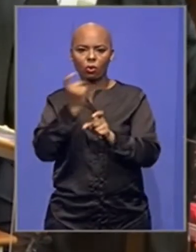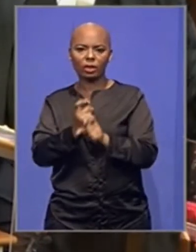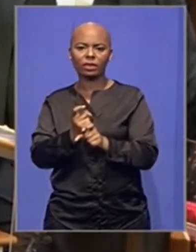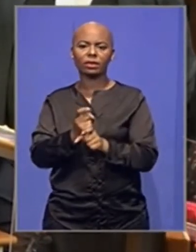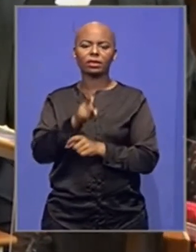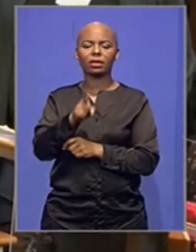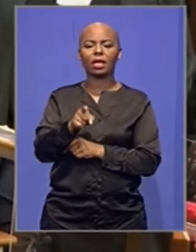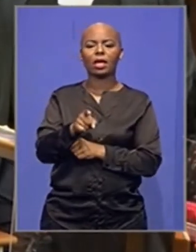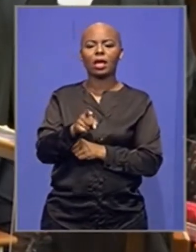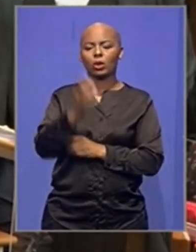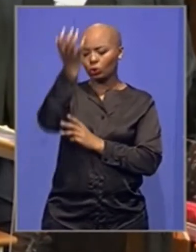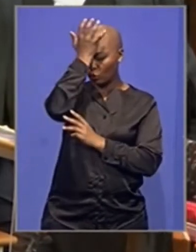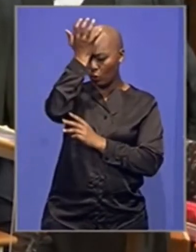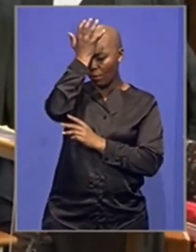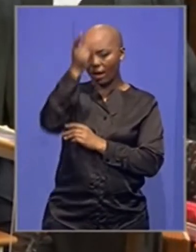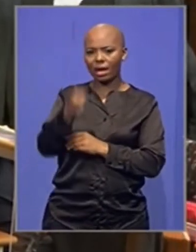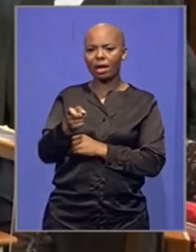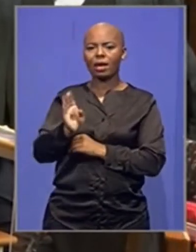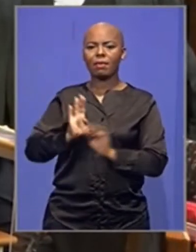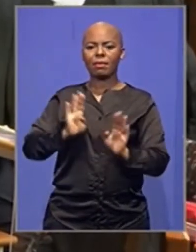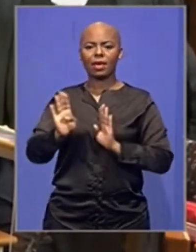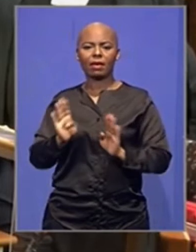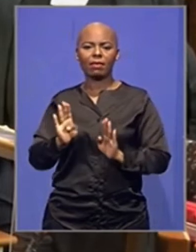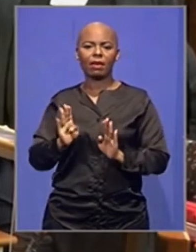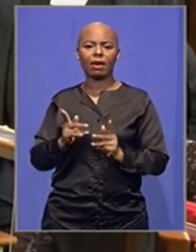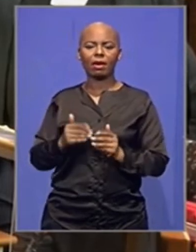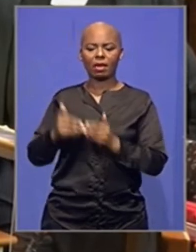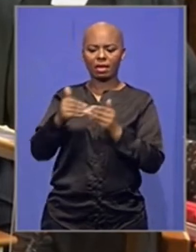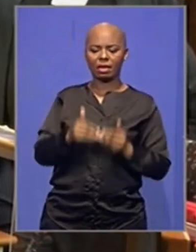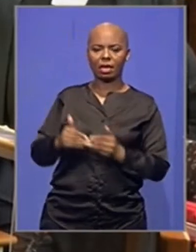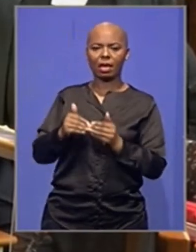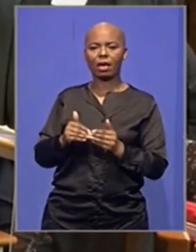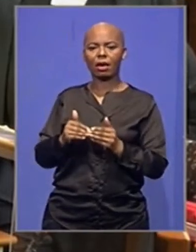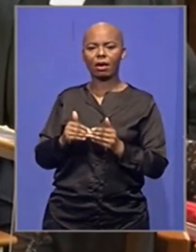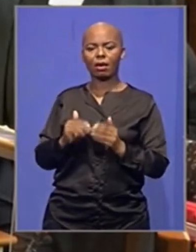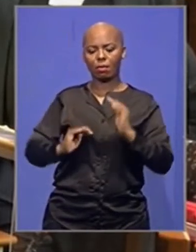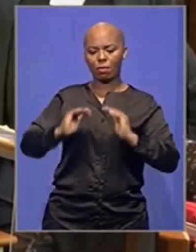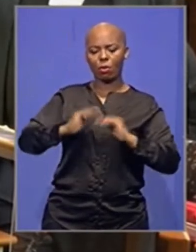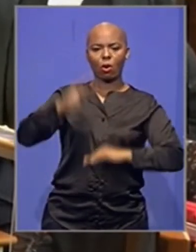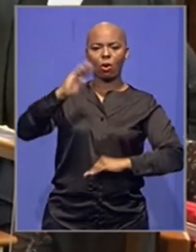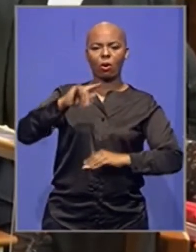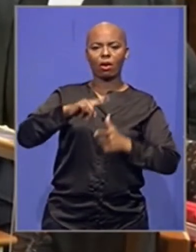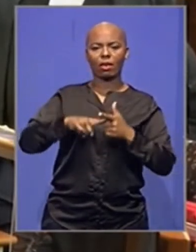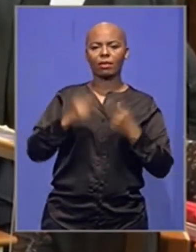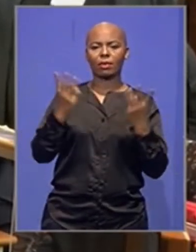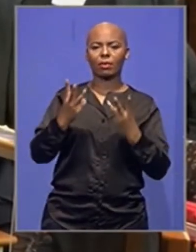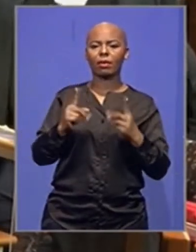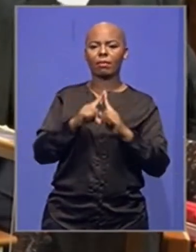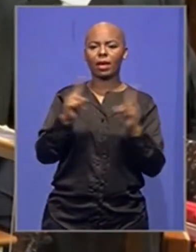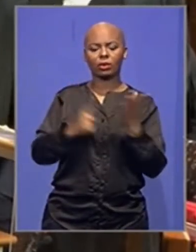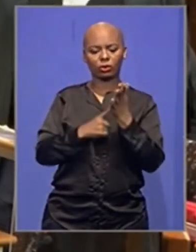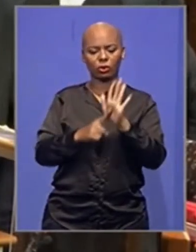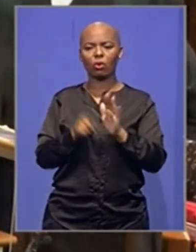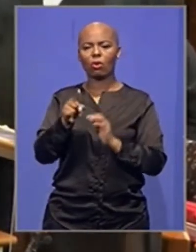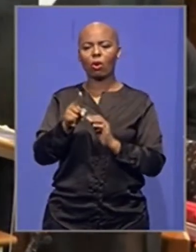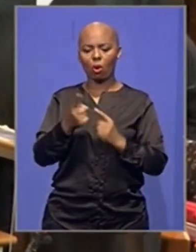people, it is to show that we are all equal before the law. Well, that's a joke,